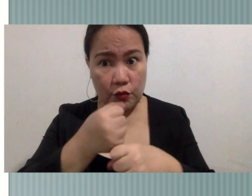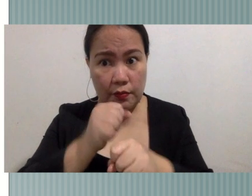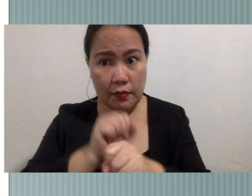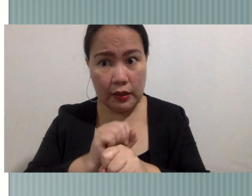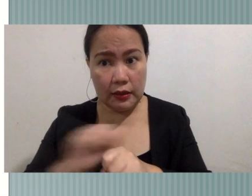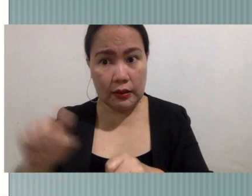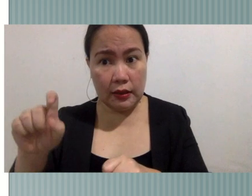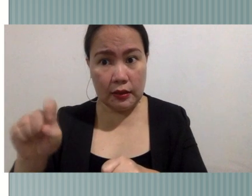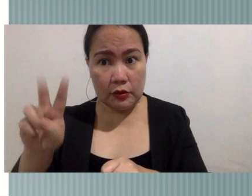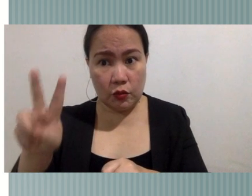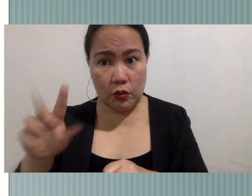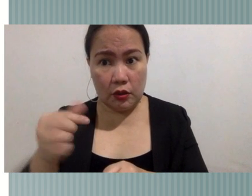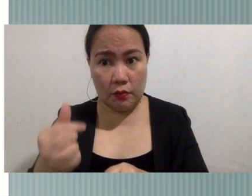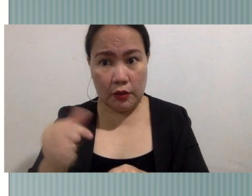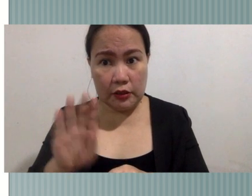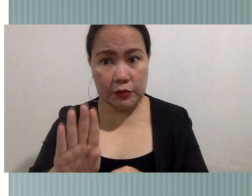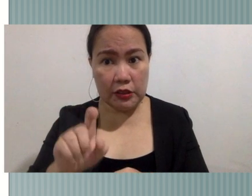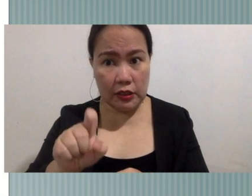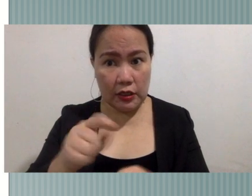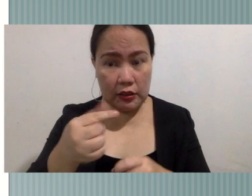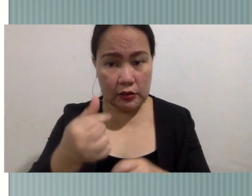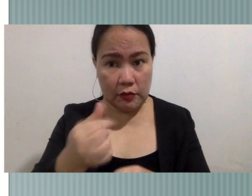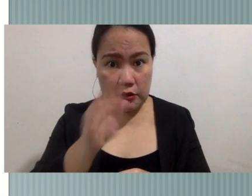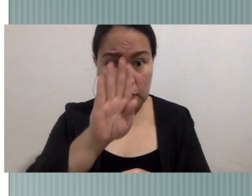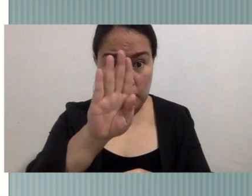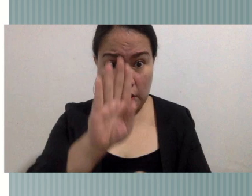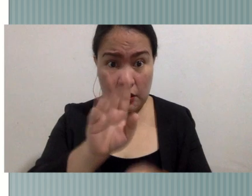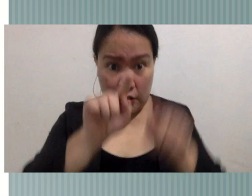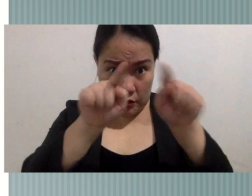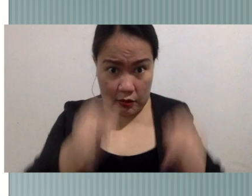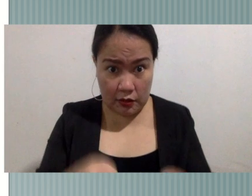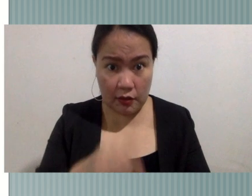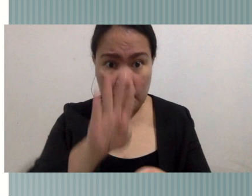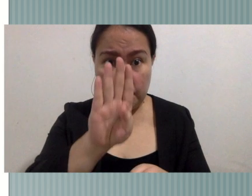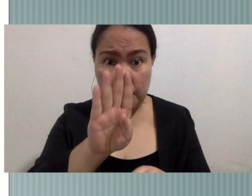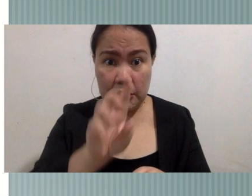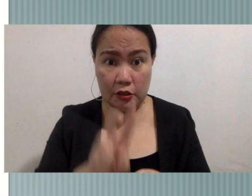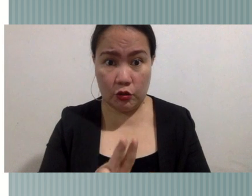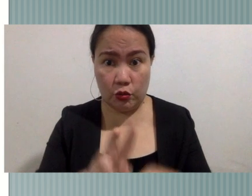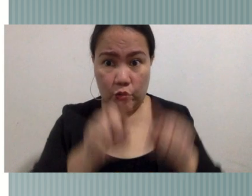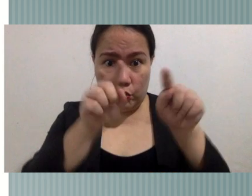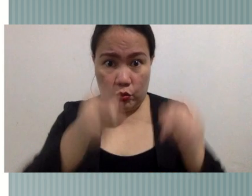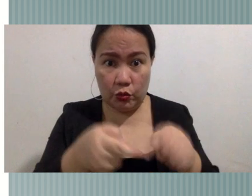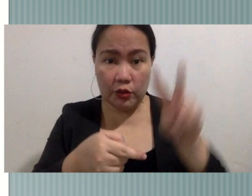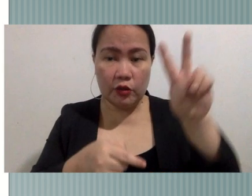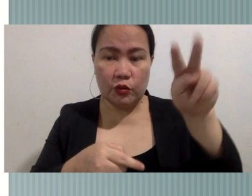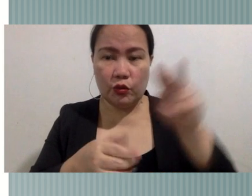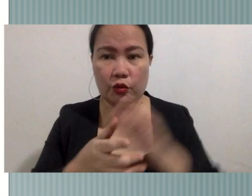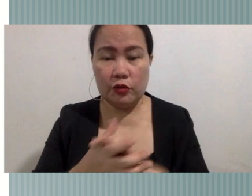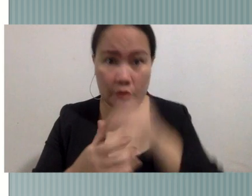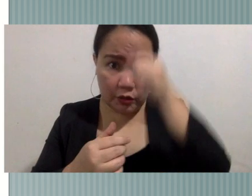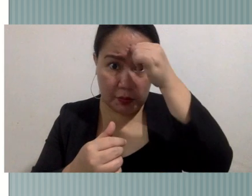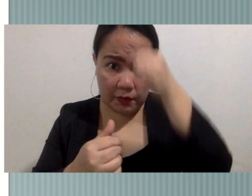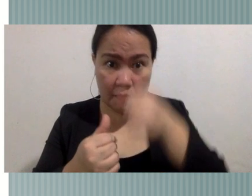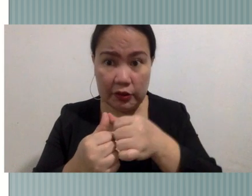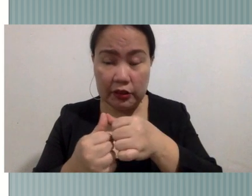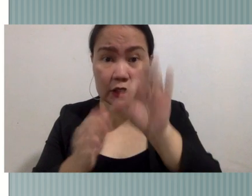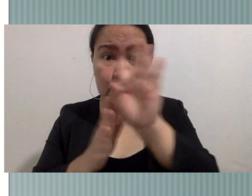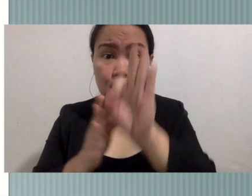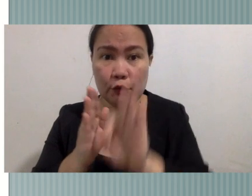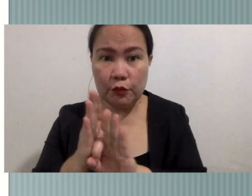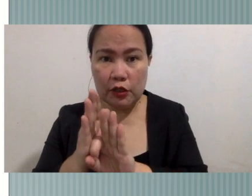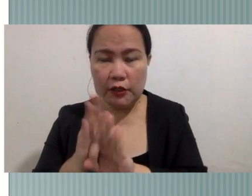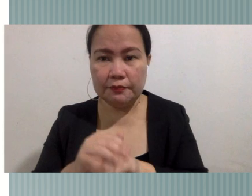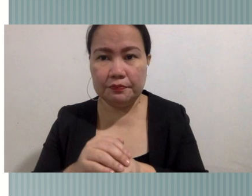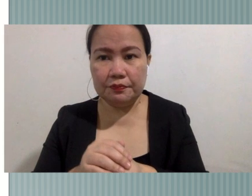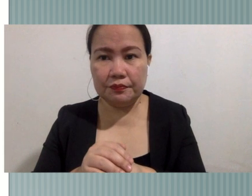bx plus b over 2 squared. Okay, so tatandaan natin tong equation na to, no?